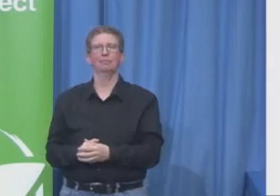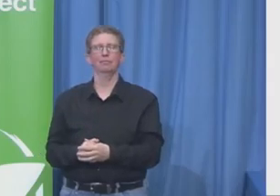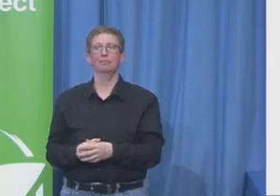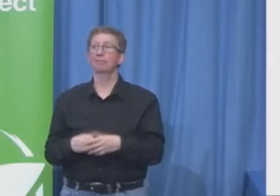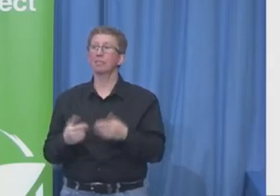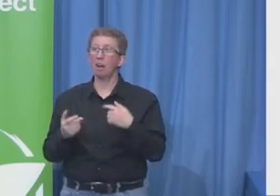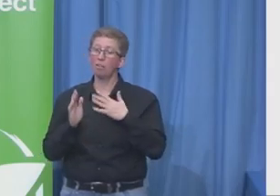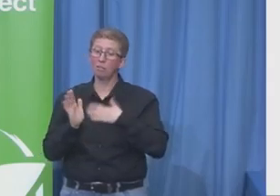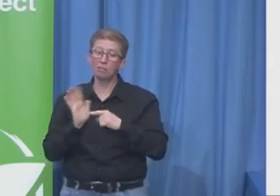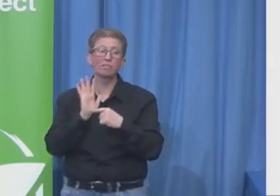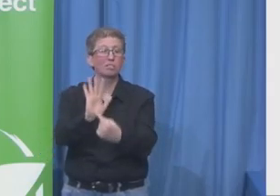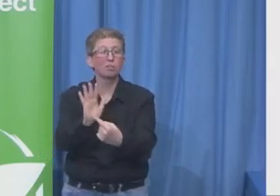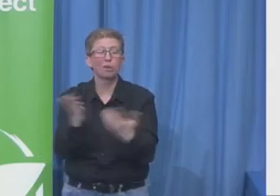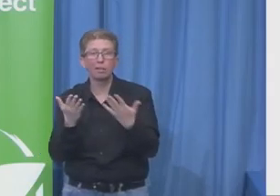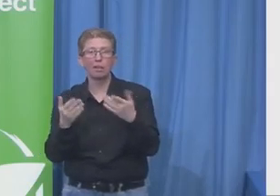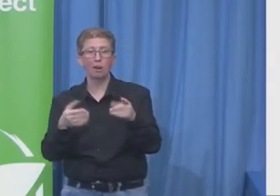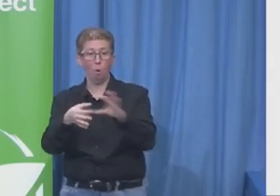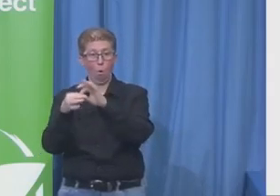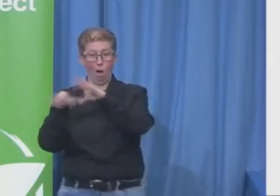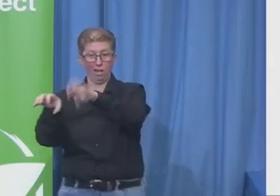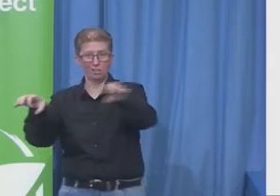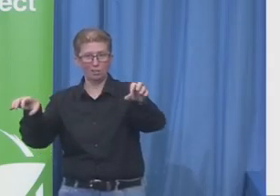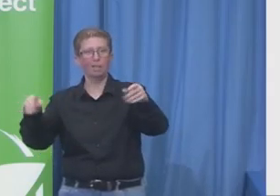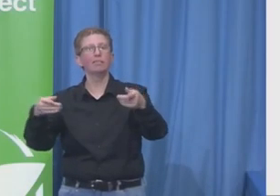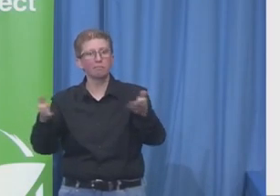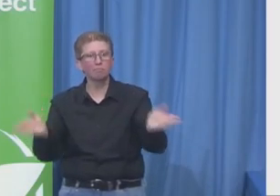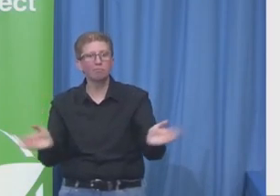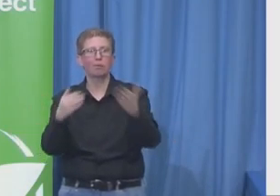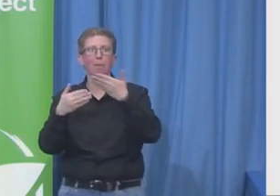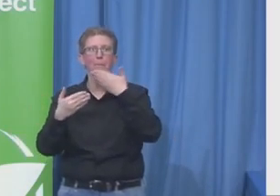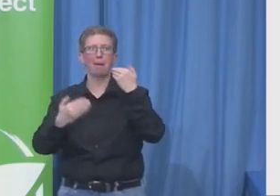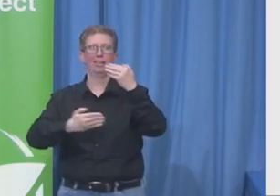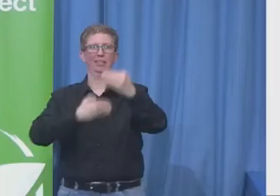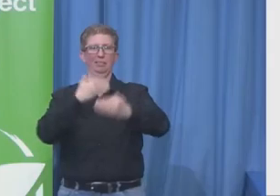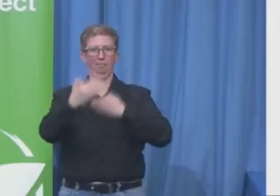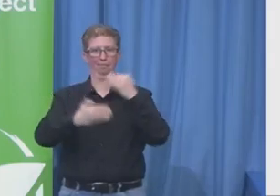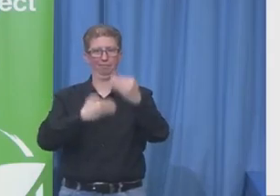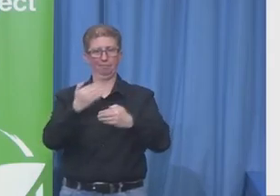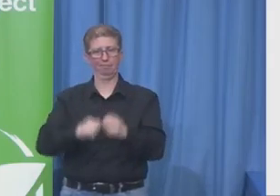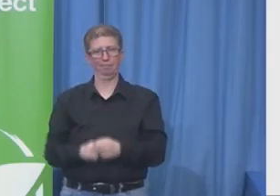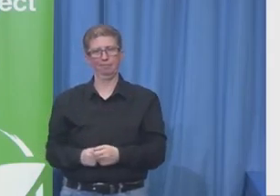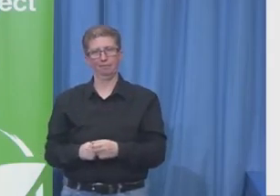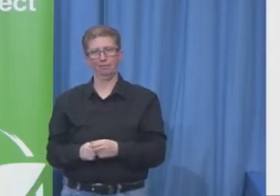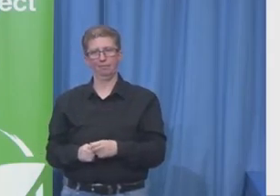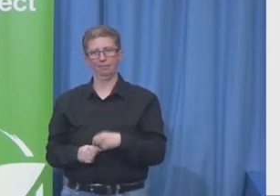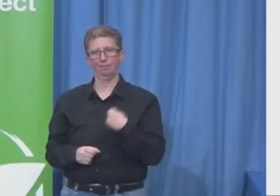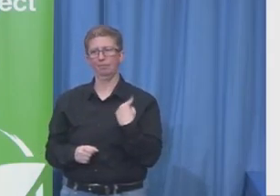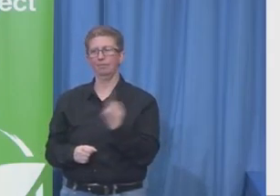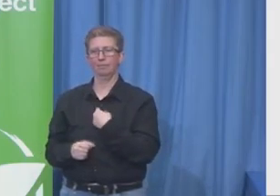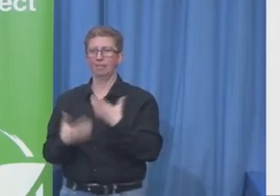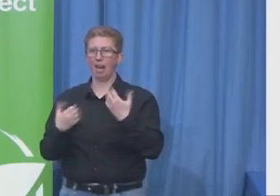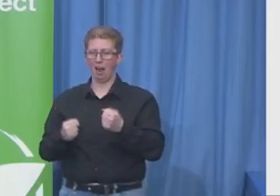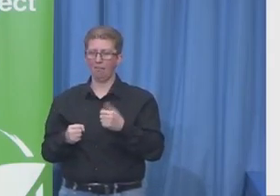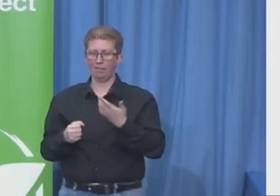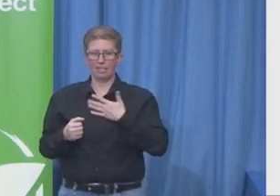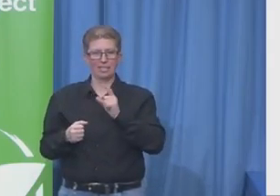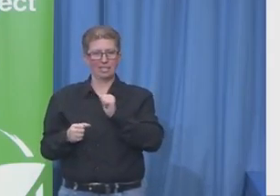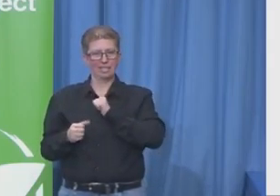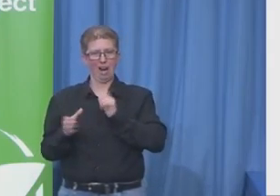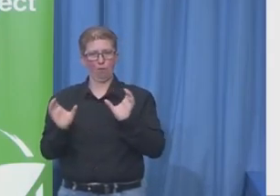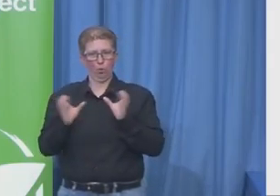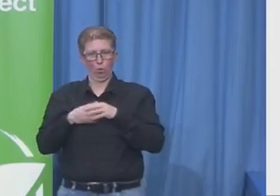groups. So it was a very organic type of project. And so that for me was already a good indication